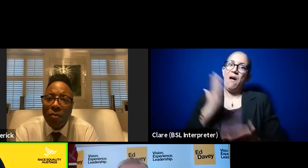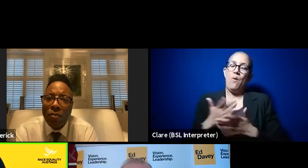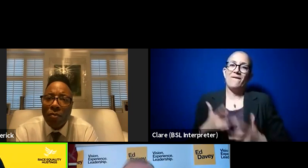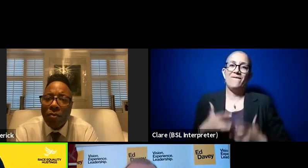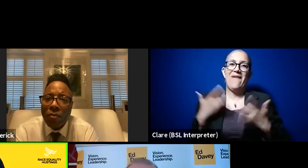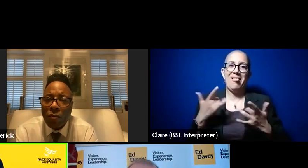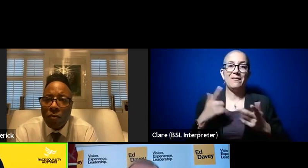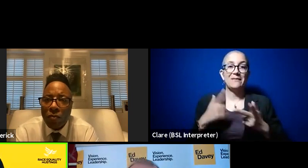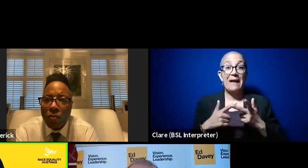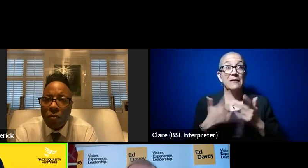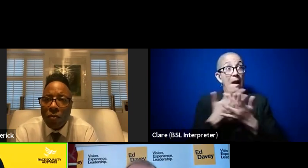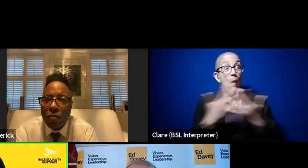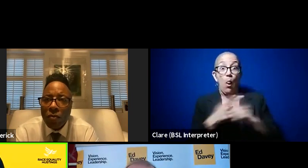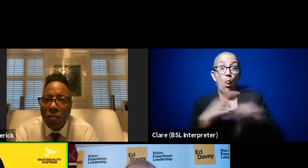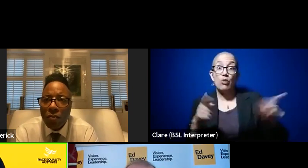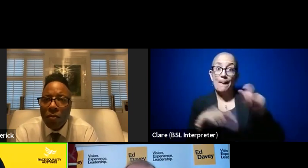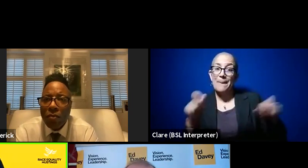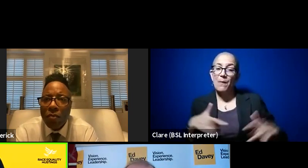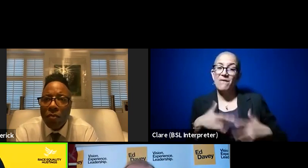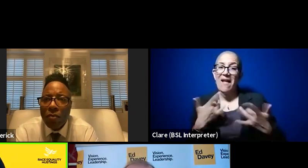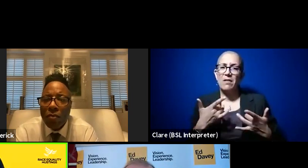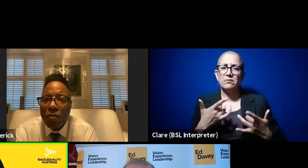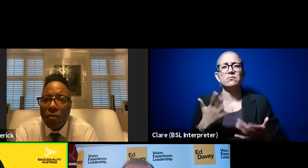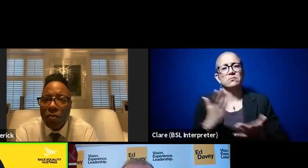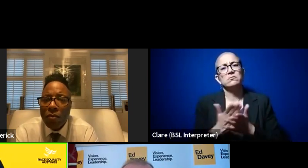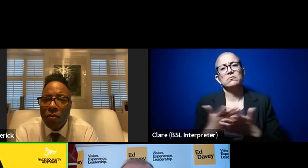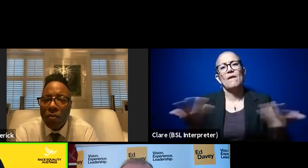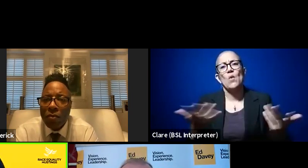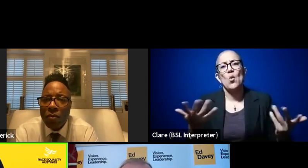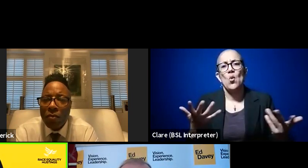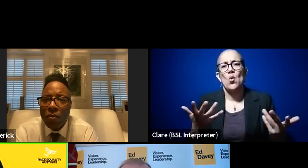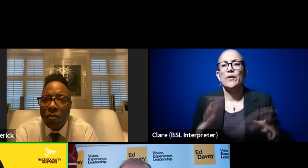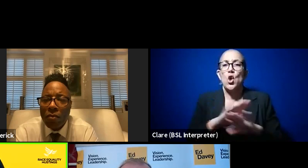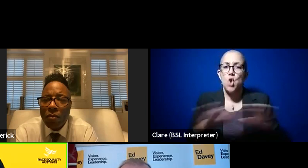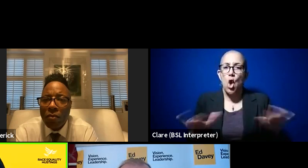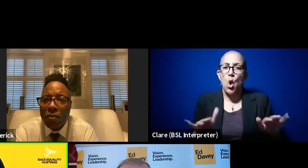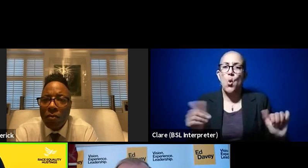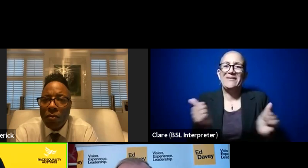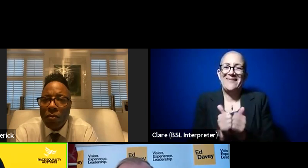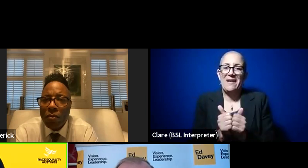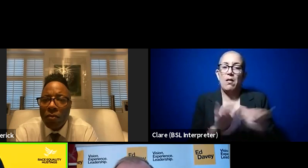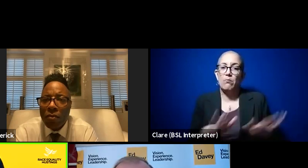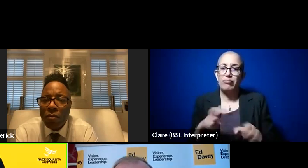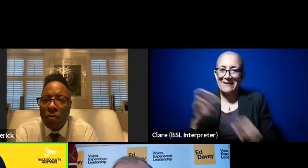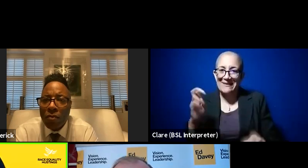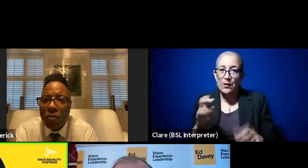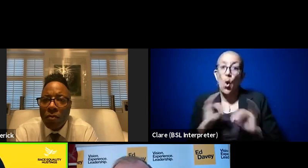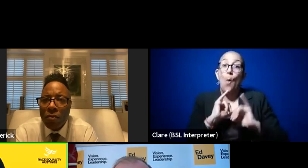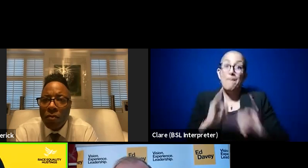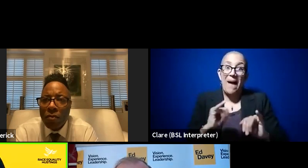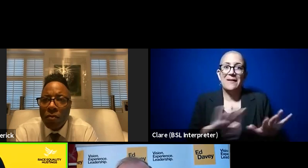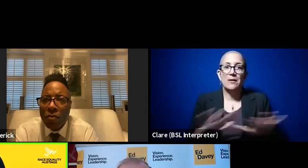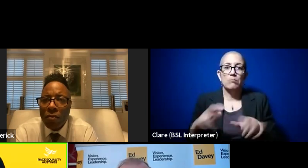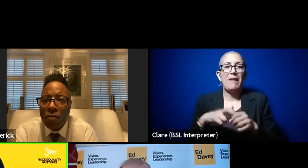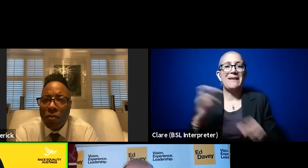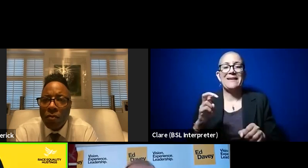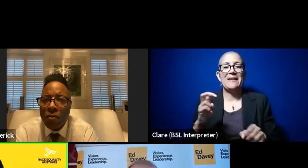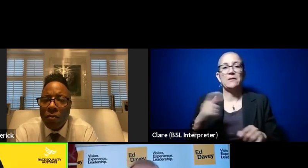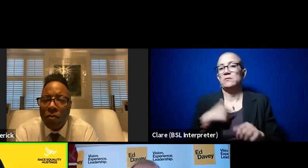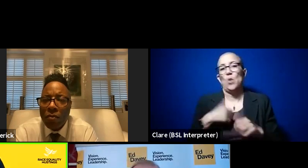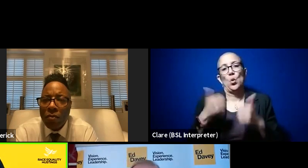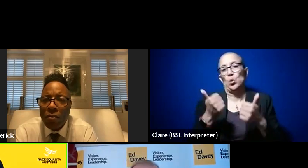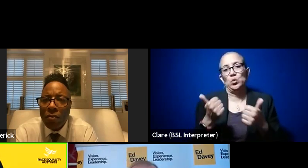a lot of people felt, which is that whilst, of course, a no-deal Brexit, a bad Brexit, is not in our country's